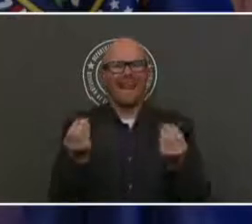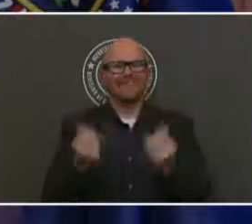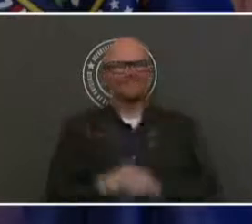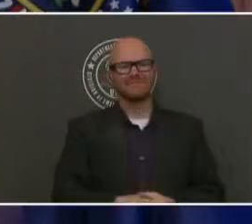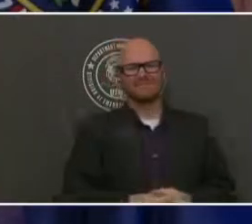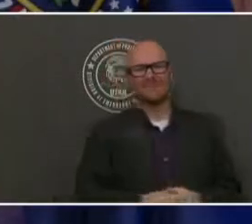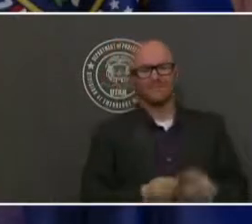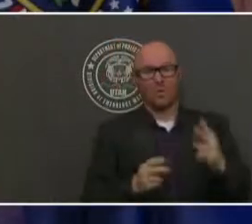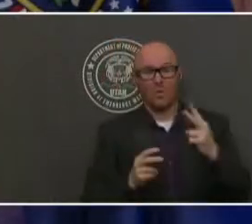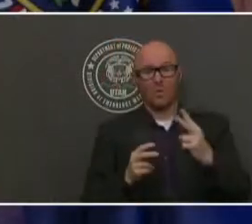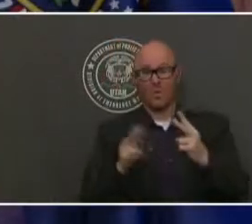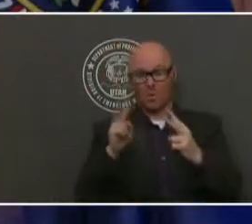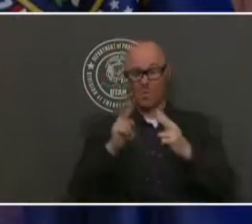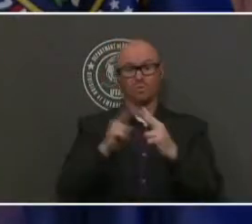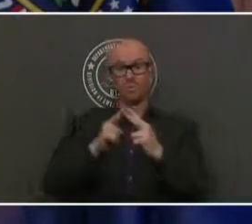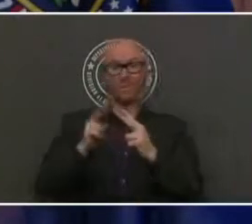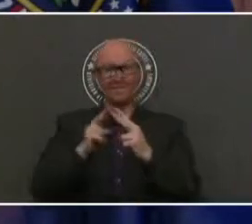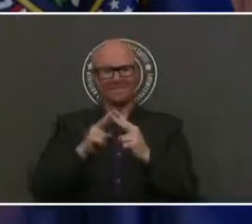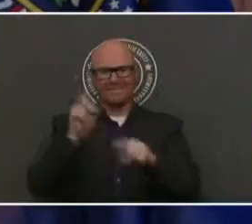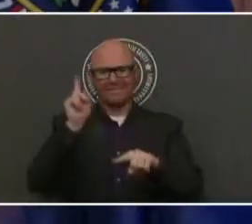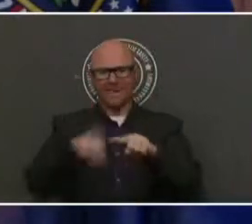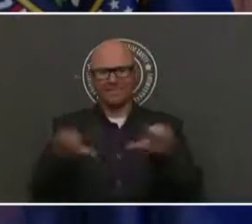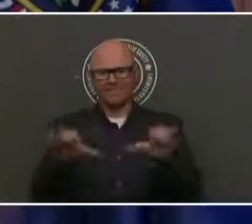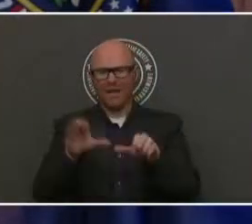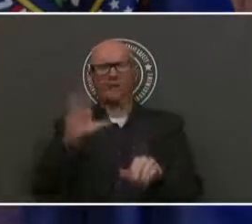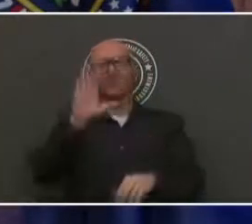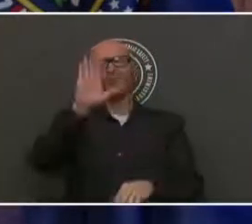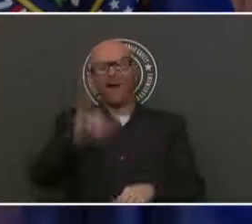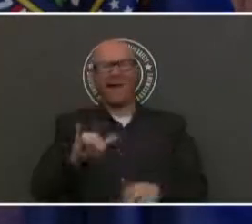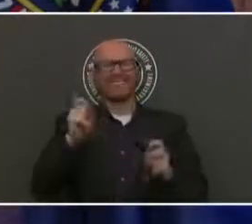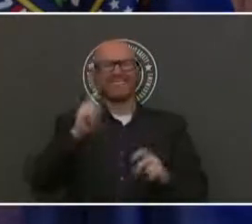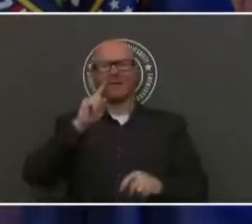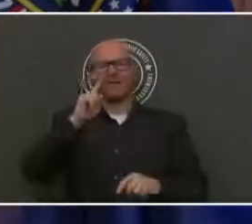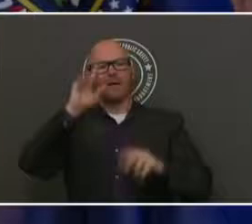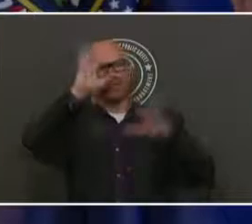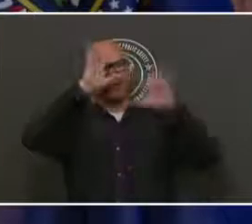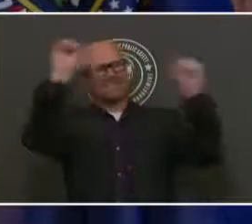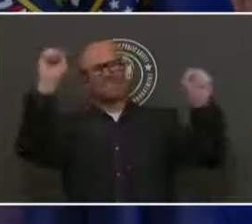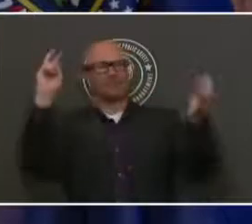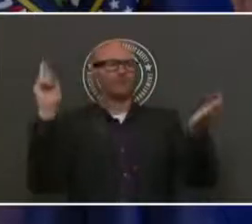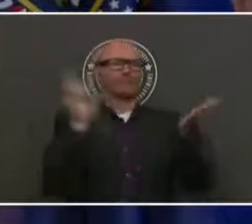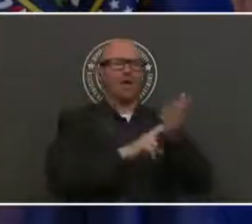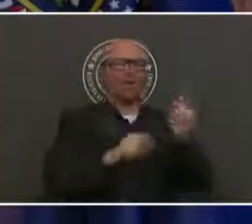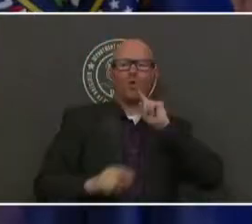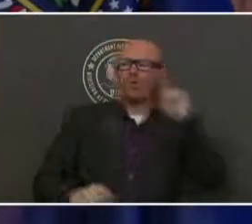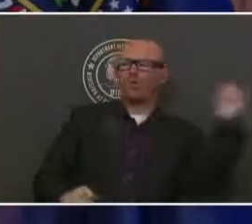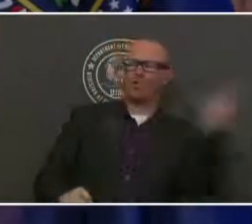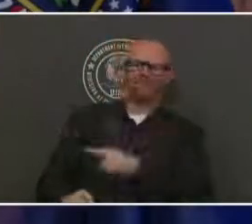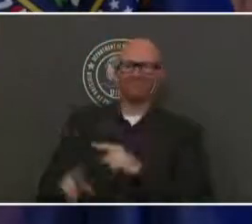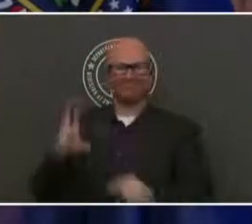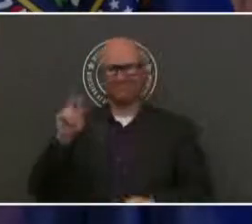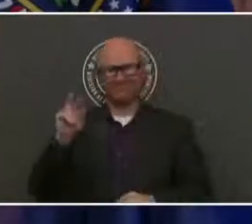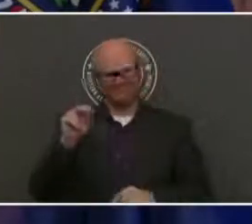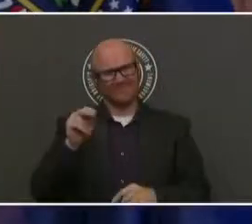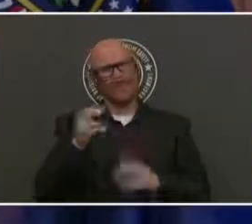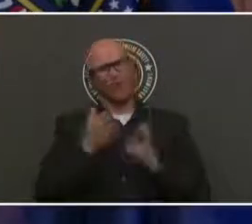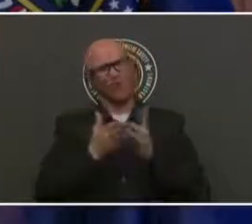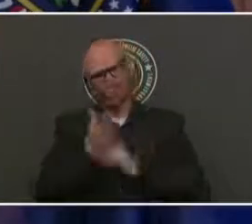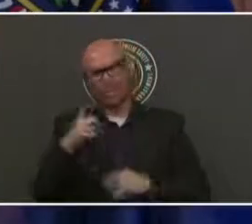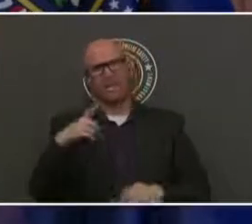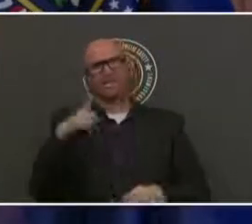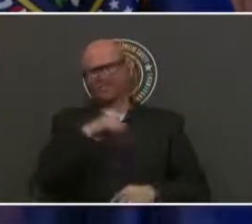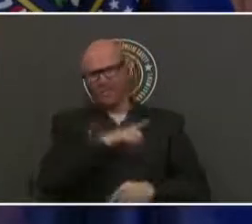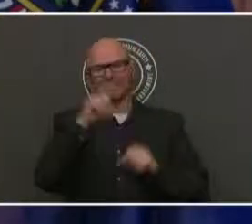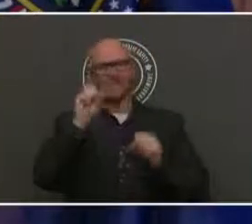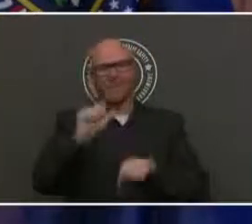things can't be done via executive order. Those can only be done through legislation, and so